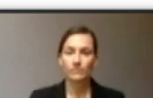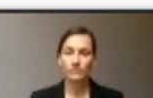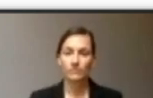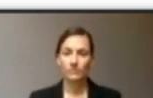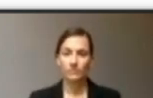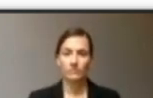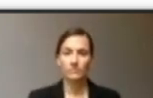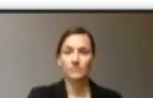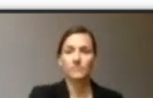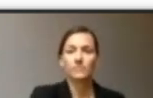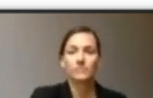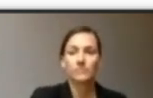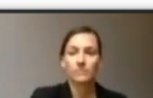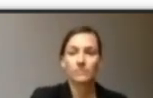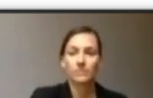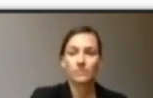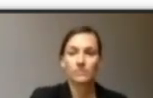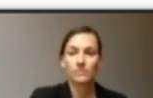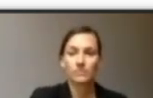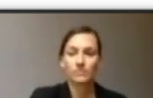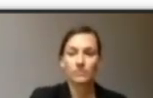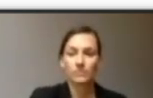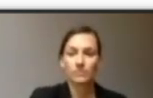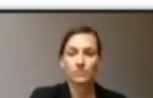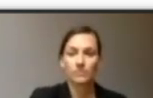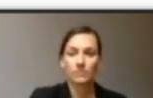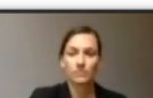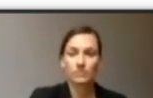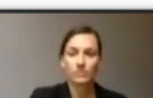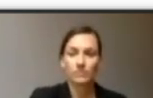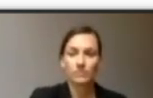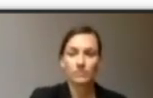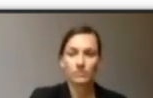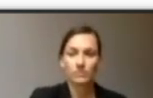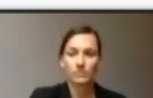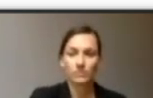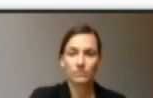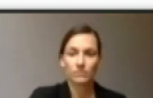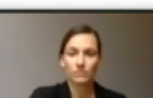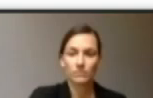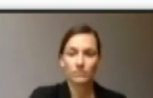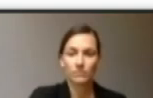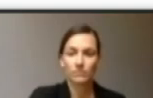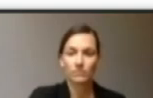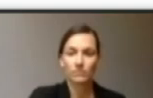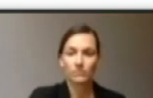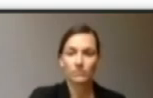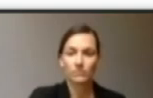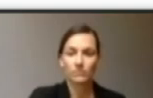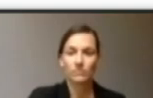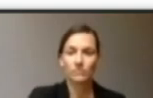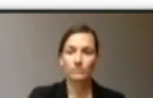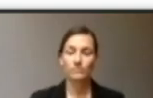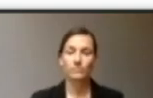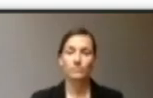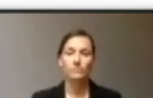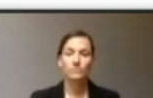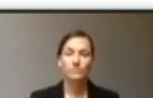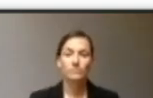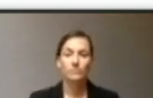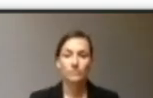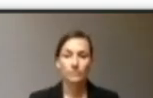be pursuing in terms of research and evaluation related to COVID-19 that are the most relevant for Metro